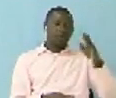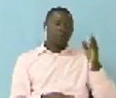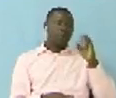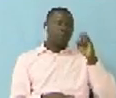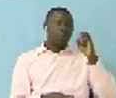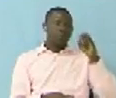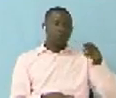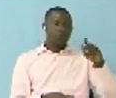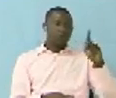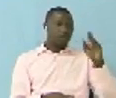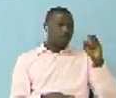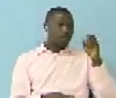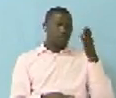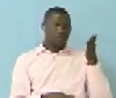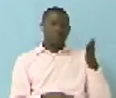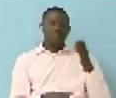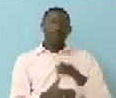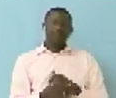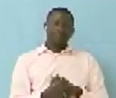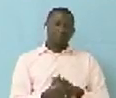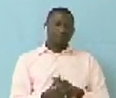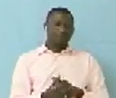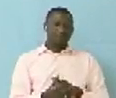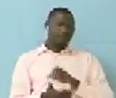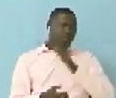And you were there, Tombong Tamba.